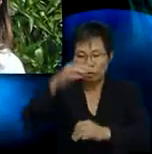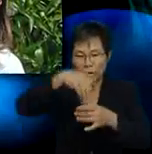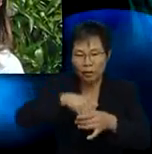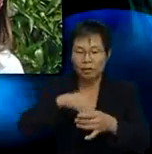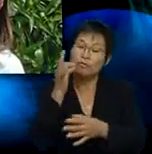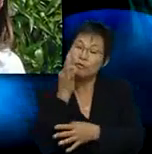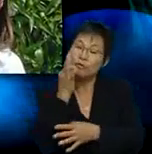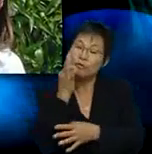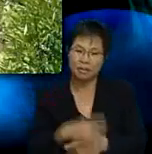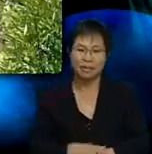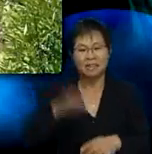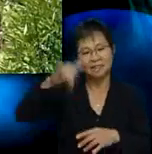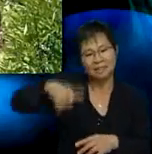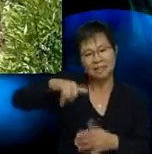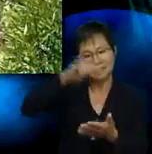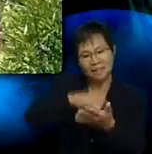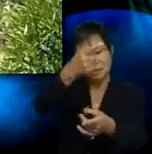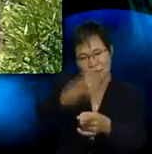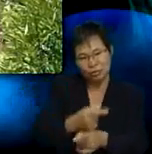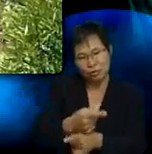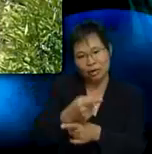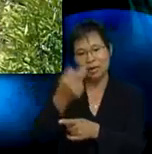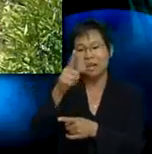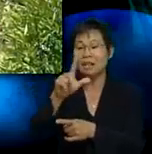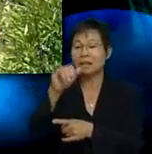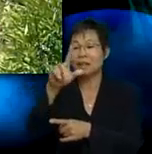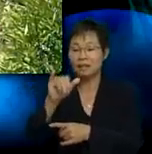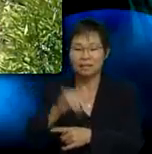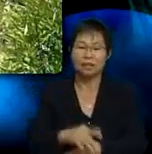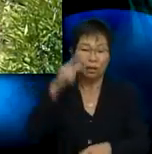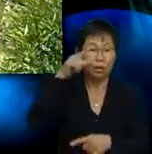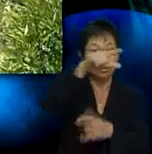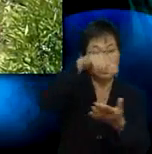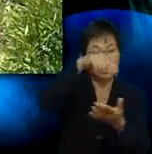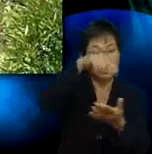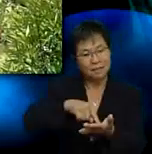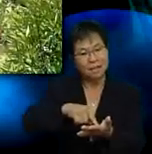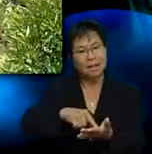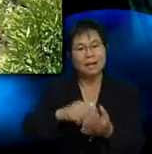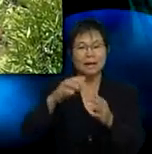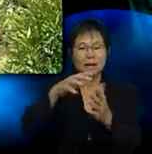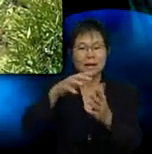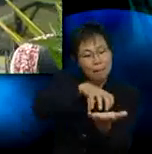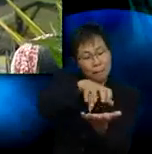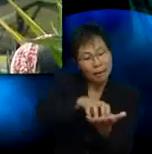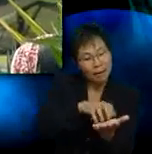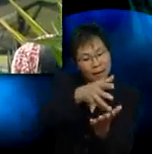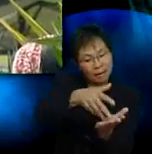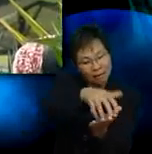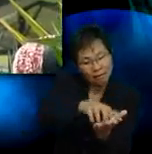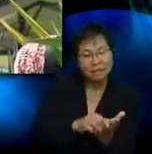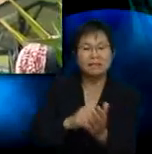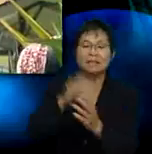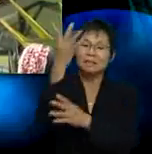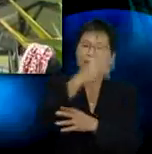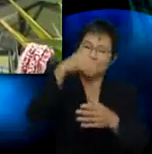fruit. Yes, that's right, Lily. Look at this papaya tree. In the papaya,